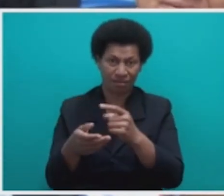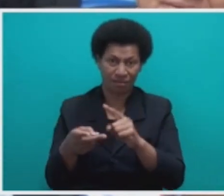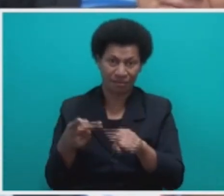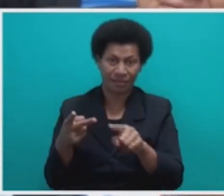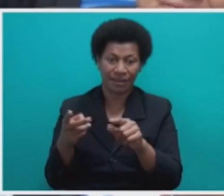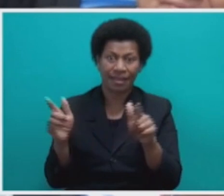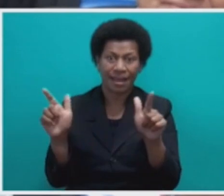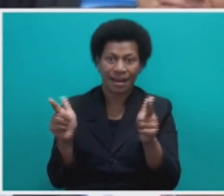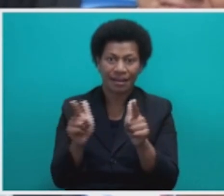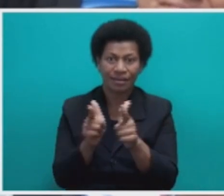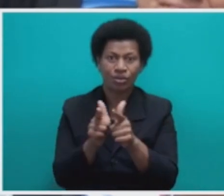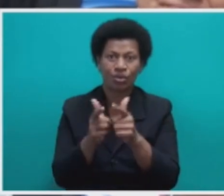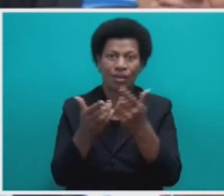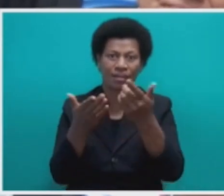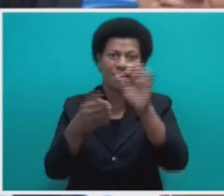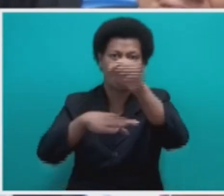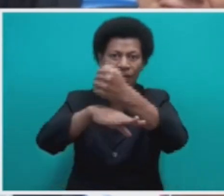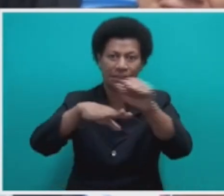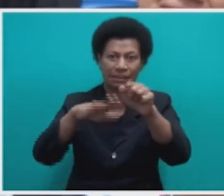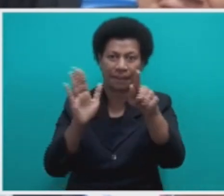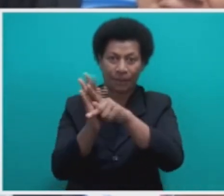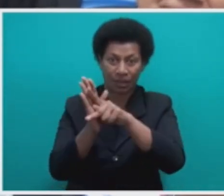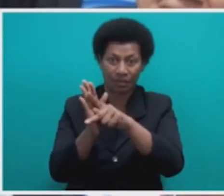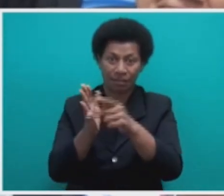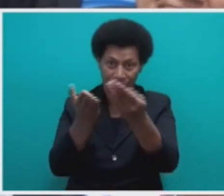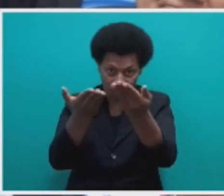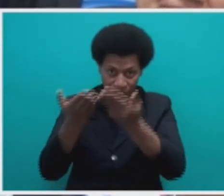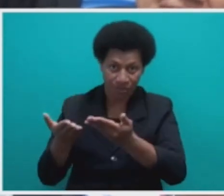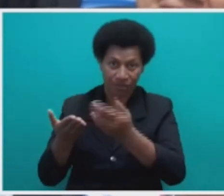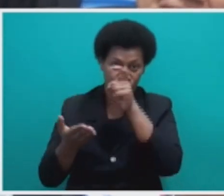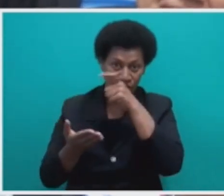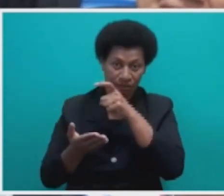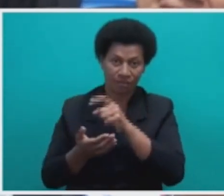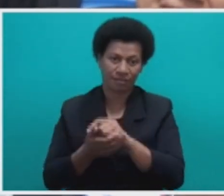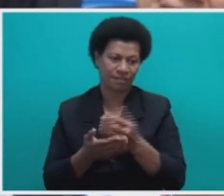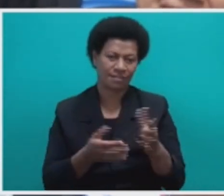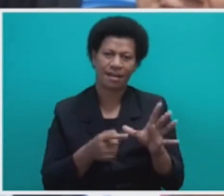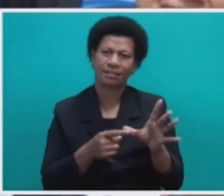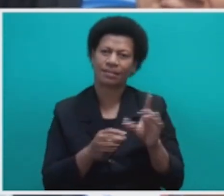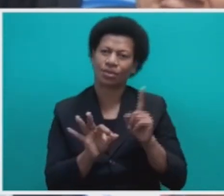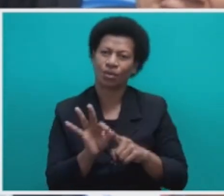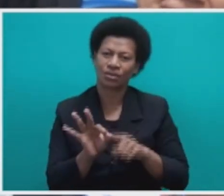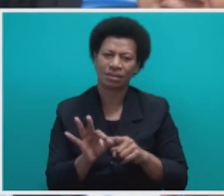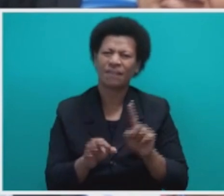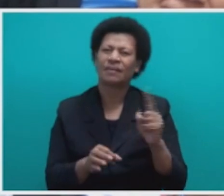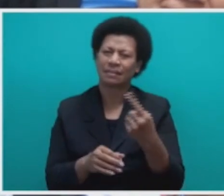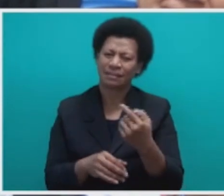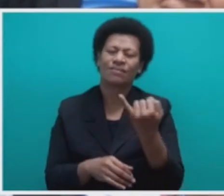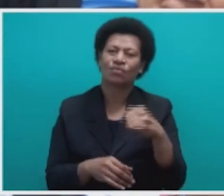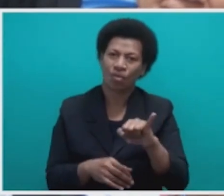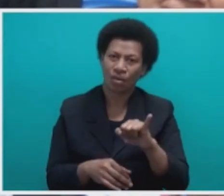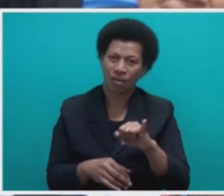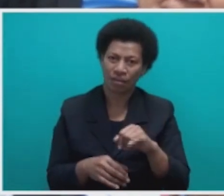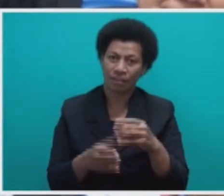in the duty, you're not going to have the answer to her question. Firstly, she's wrong because